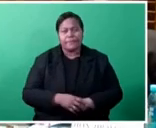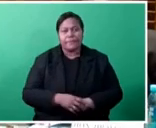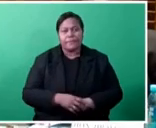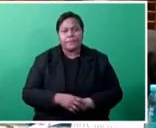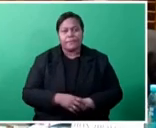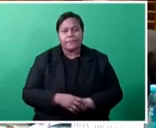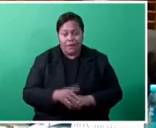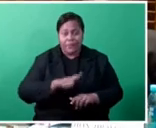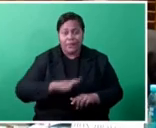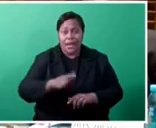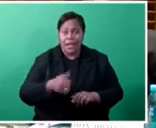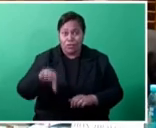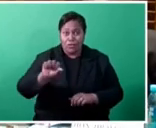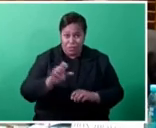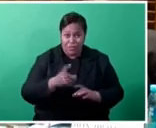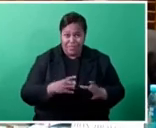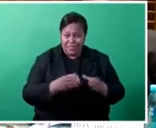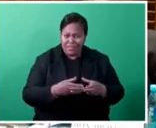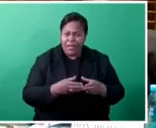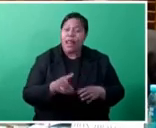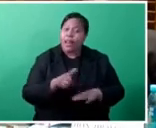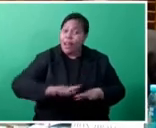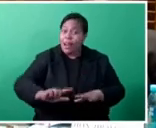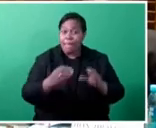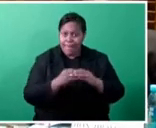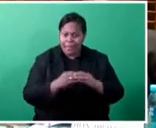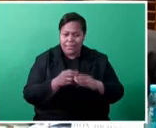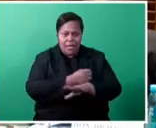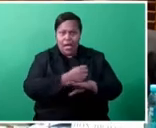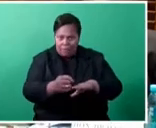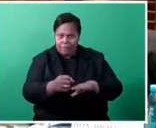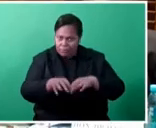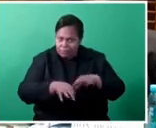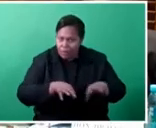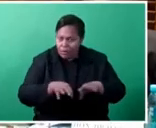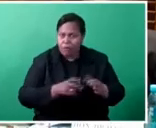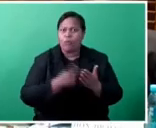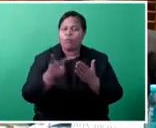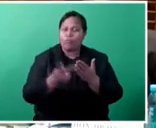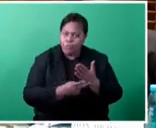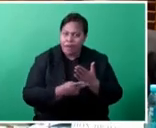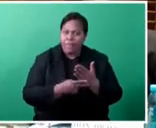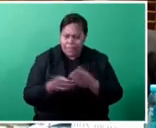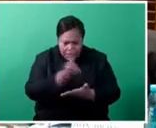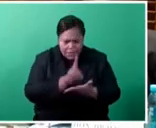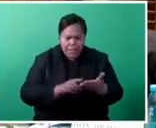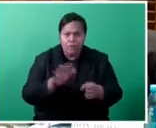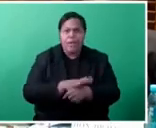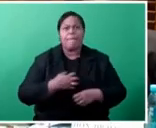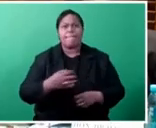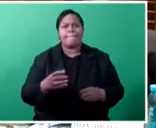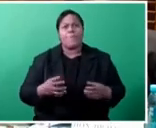The Land Use Division, the Land Bank, is a government initiative program designed to make more land available for productive